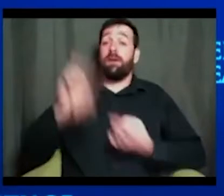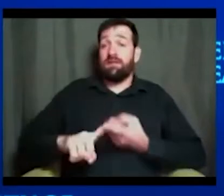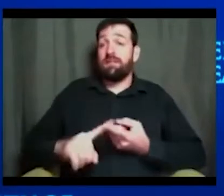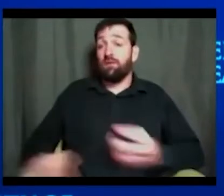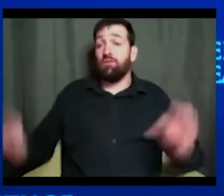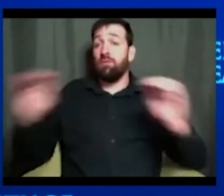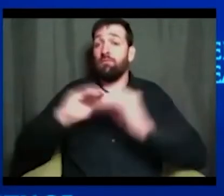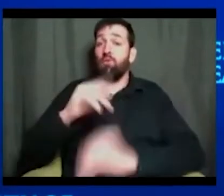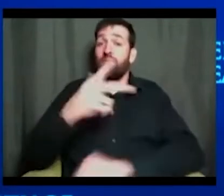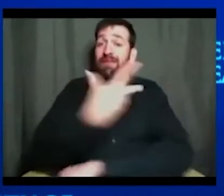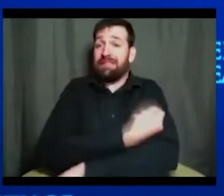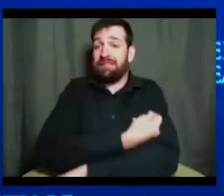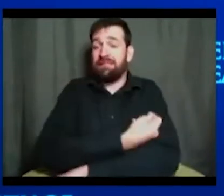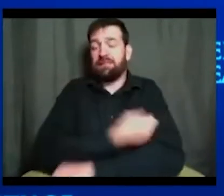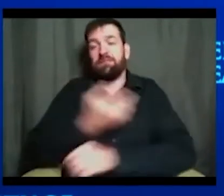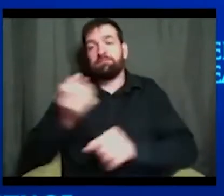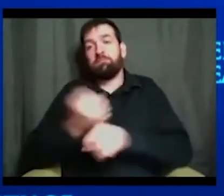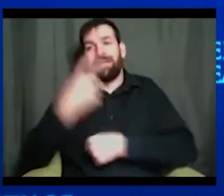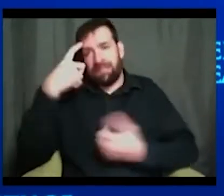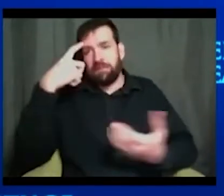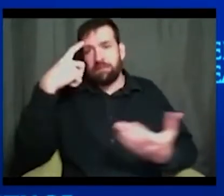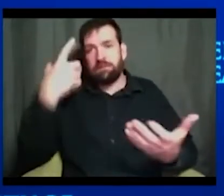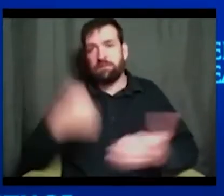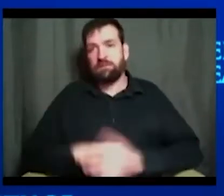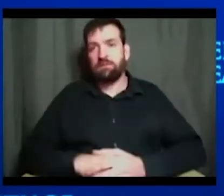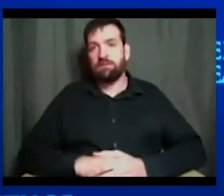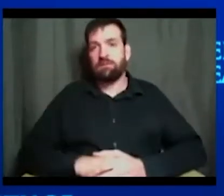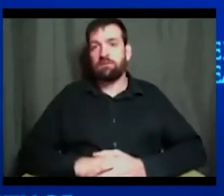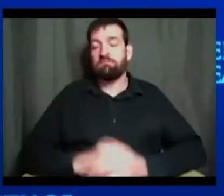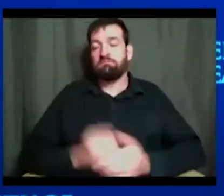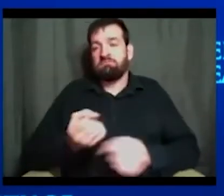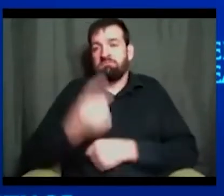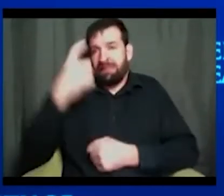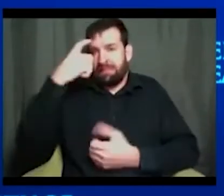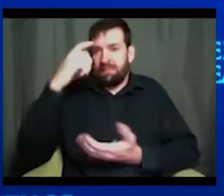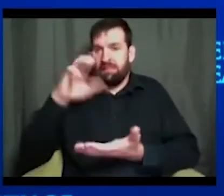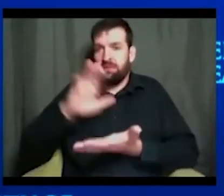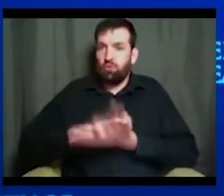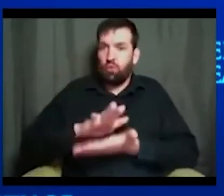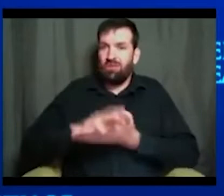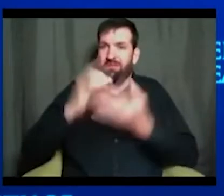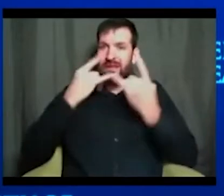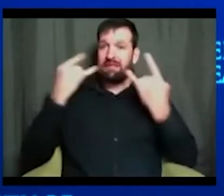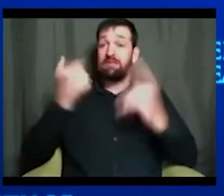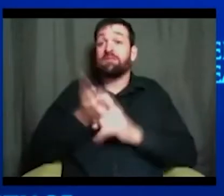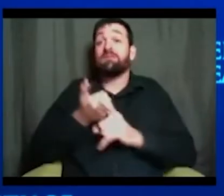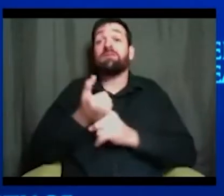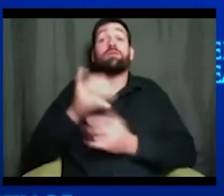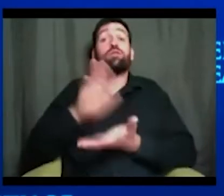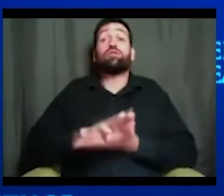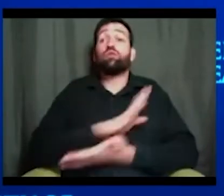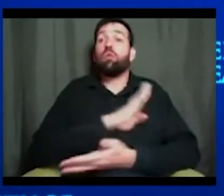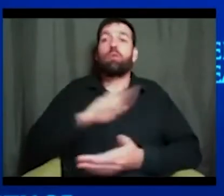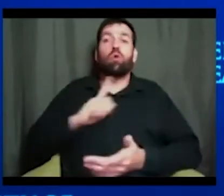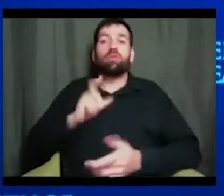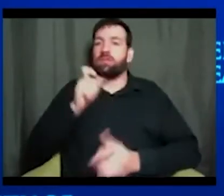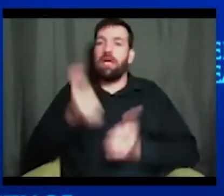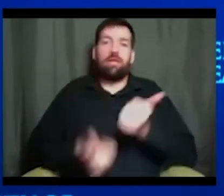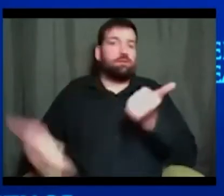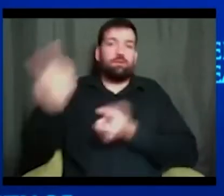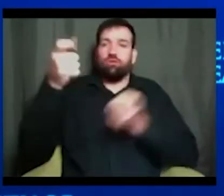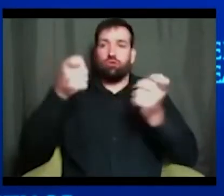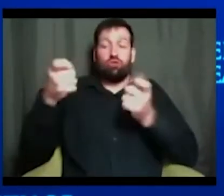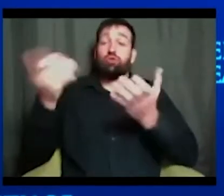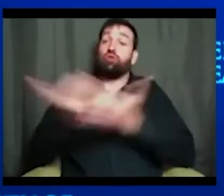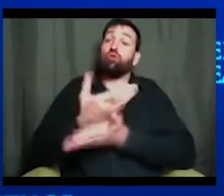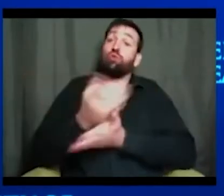I think it makes sense. I think it makes sense to have masks in schools. Now, the school boards are in charge of that. The new state laws make it such